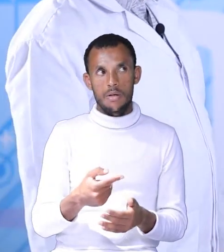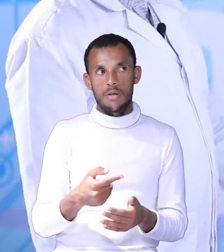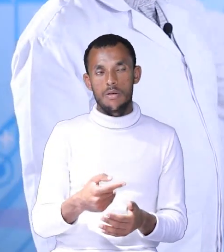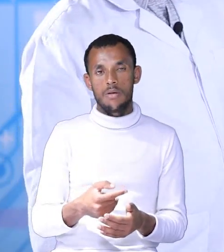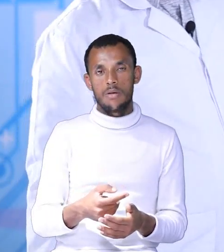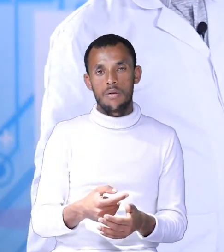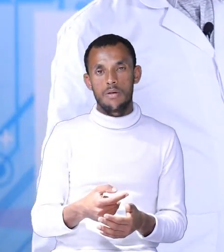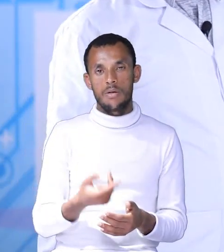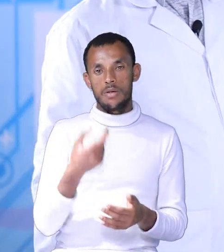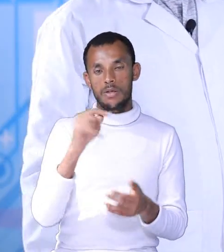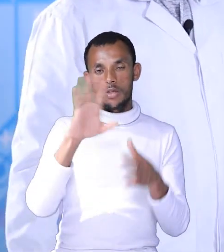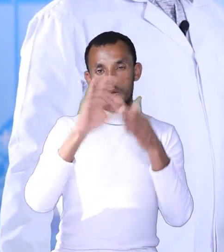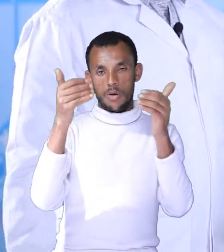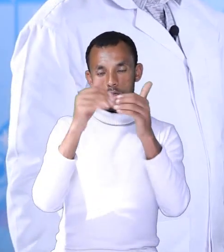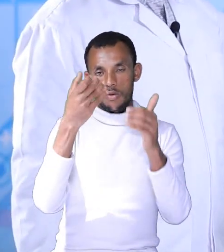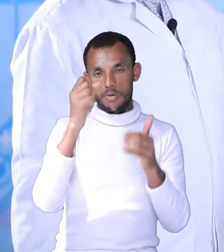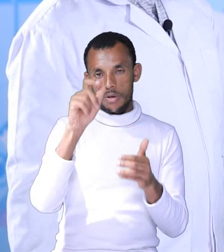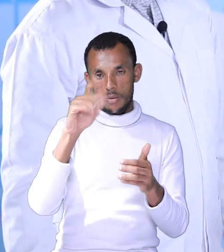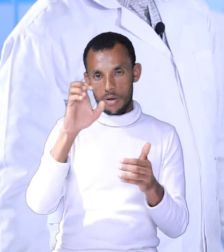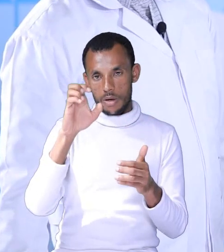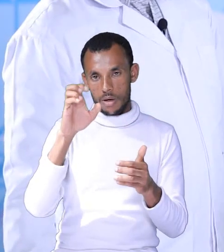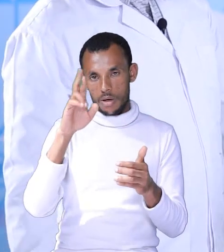Therefore, the equation of a sphere